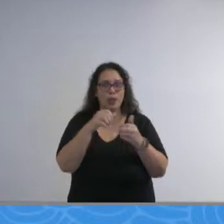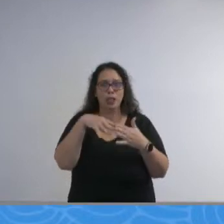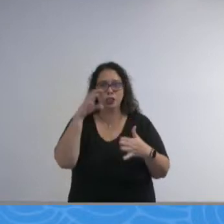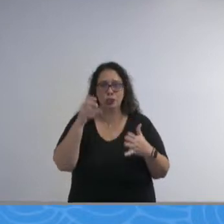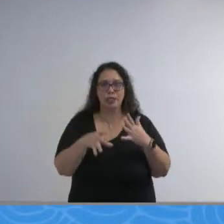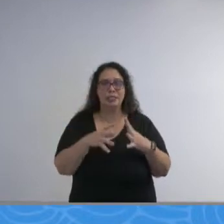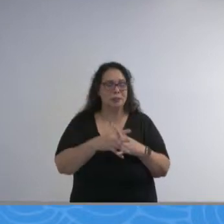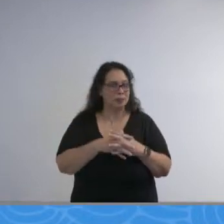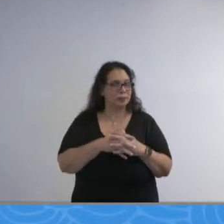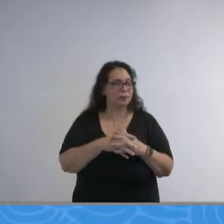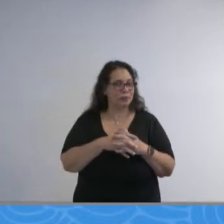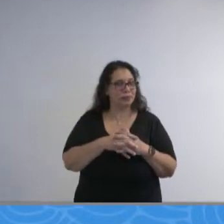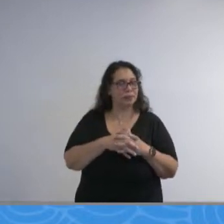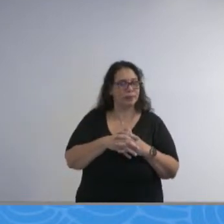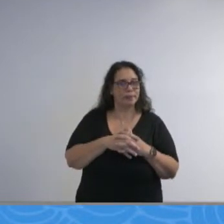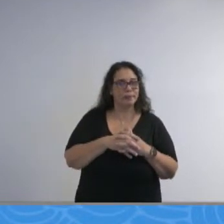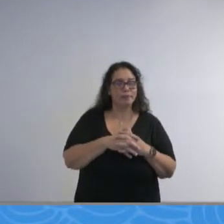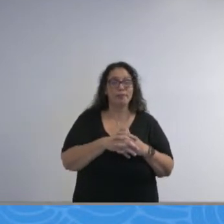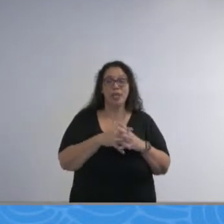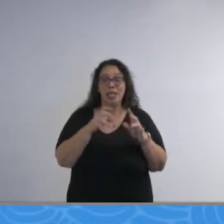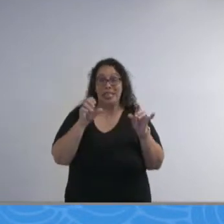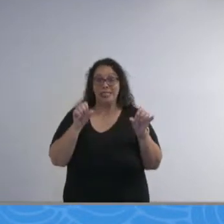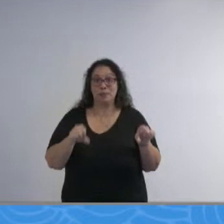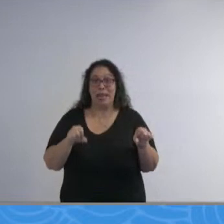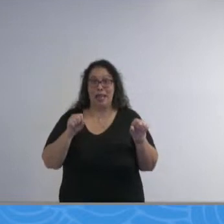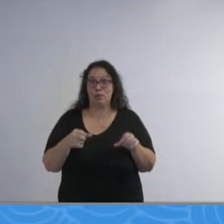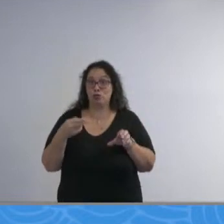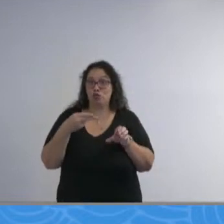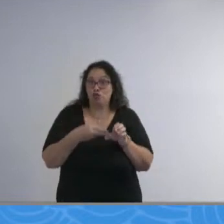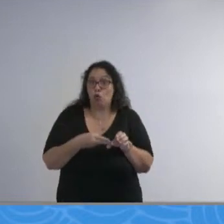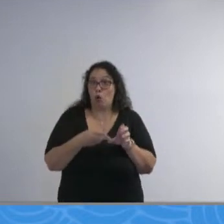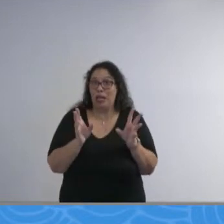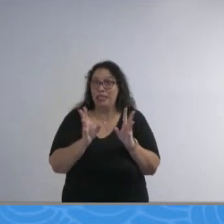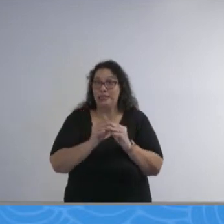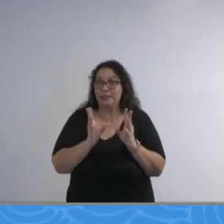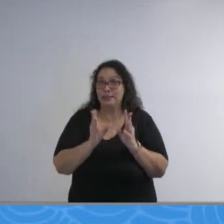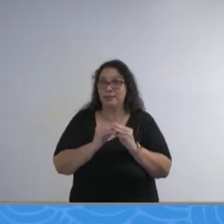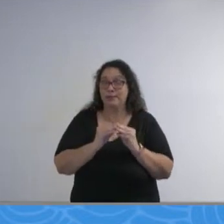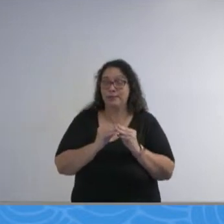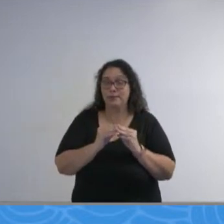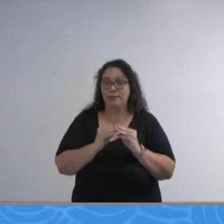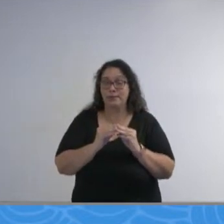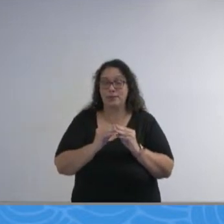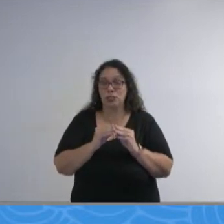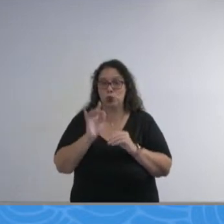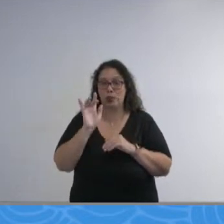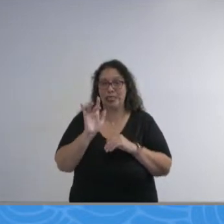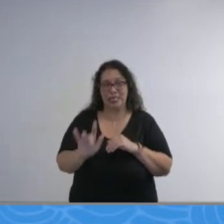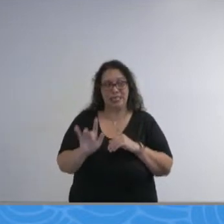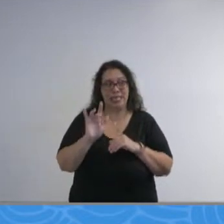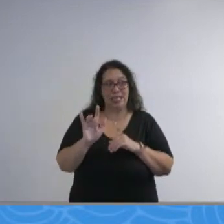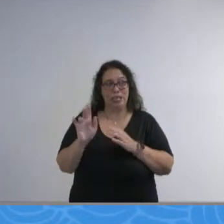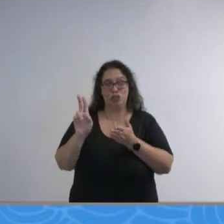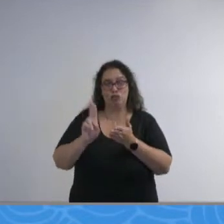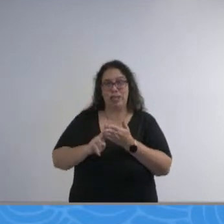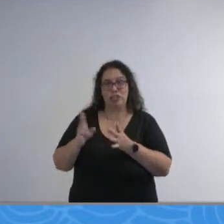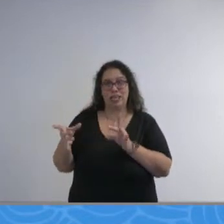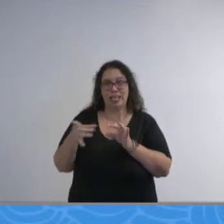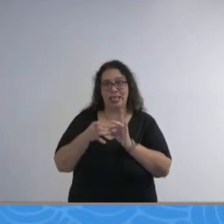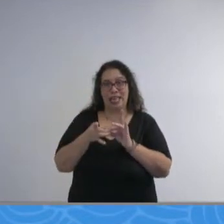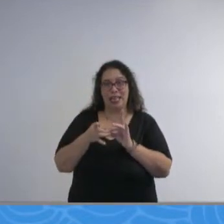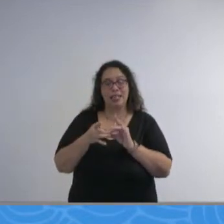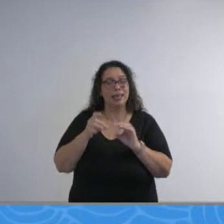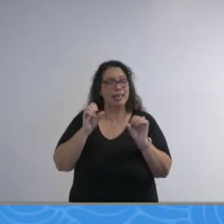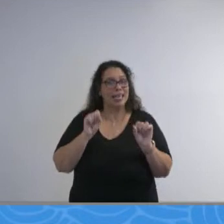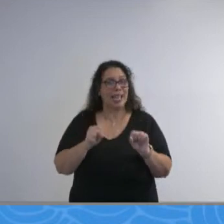here. So to be able to join one of these sessions, you actually click on the registration link and you can do that